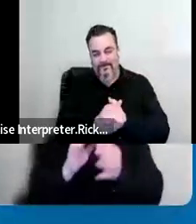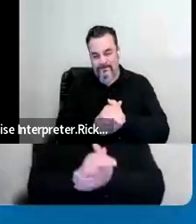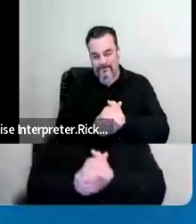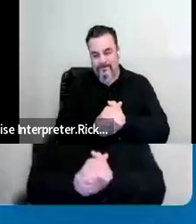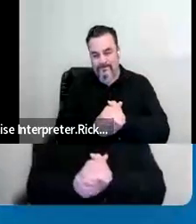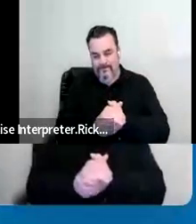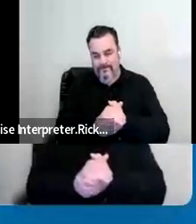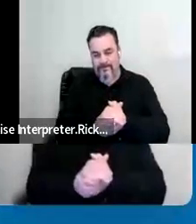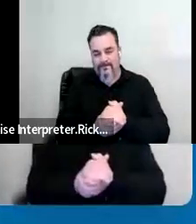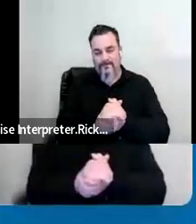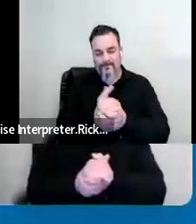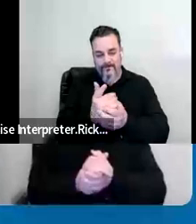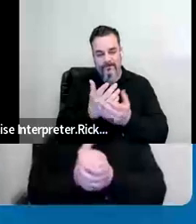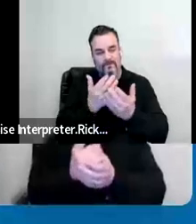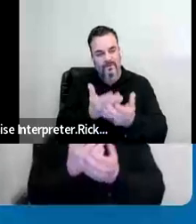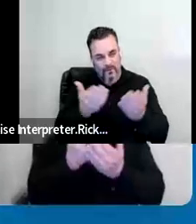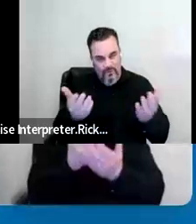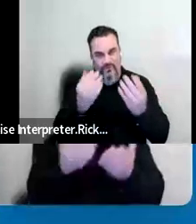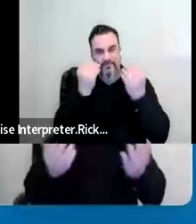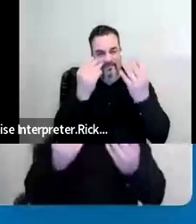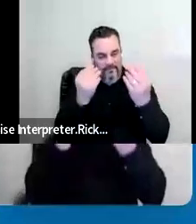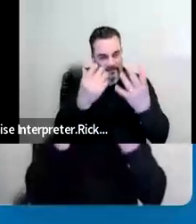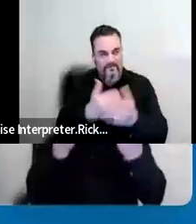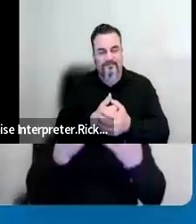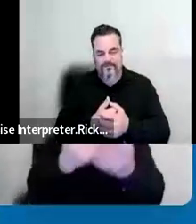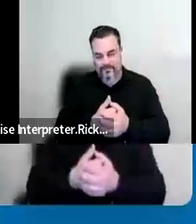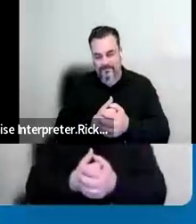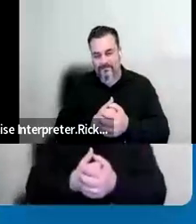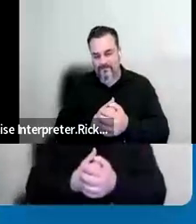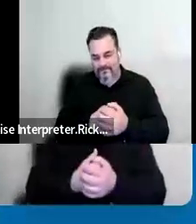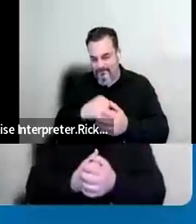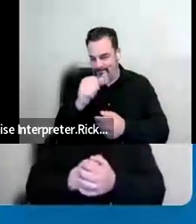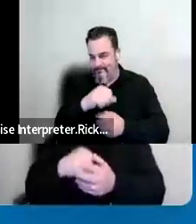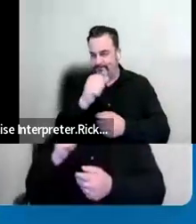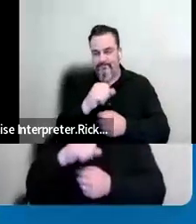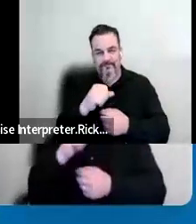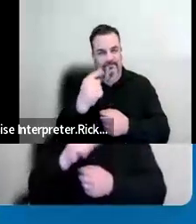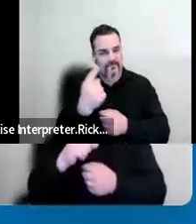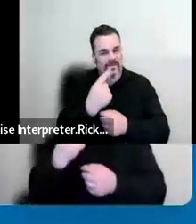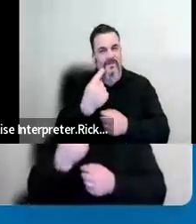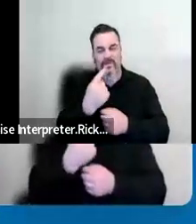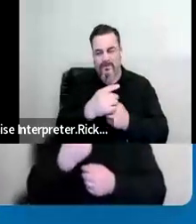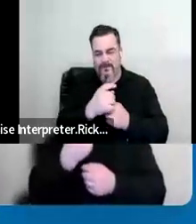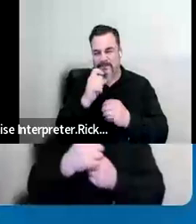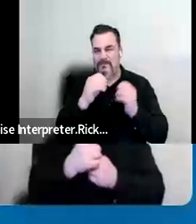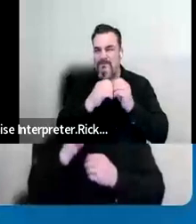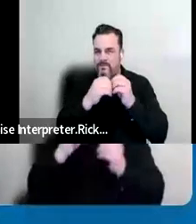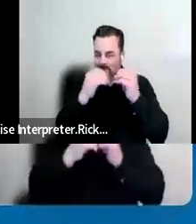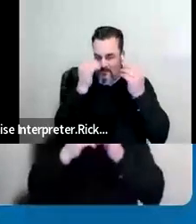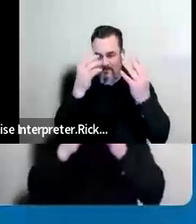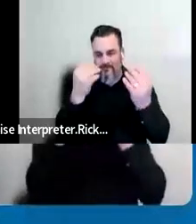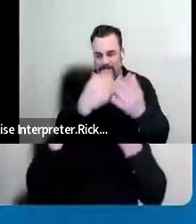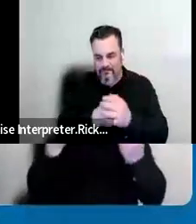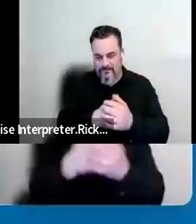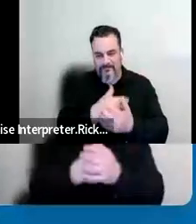And I'm just reading out things in the chat. Resources. Yes, there's always, we need more resources for everyone.